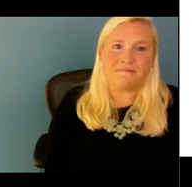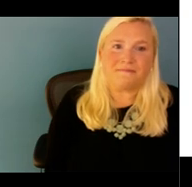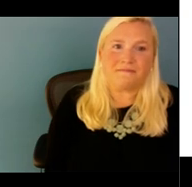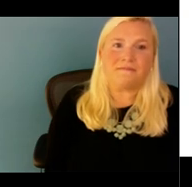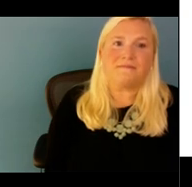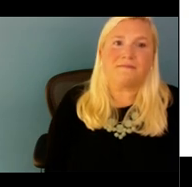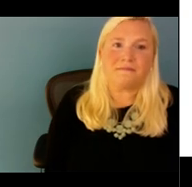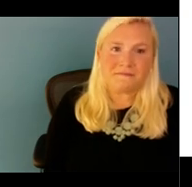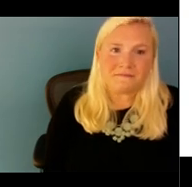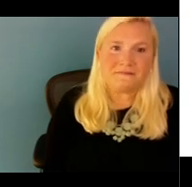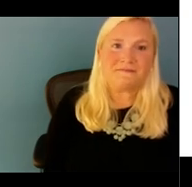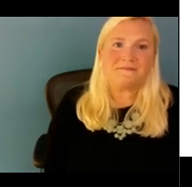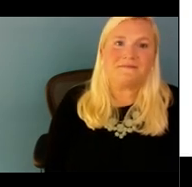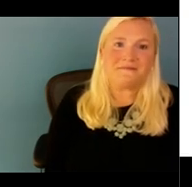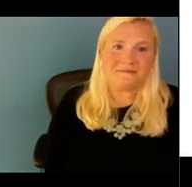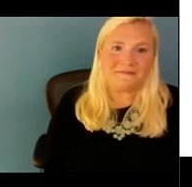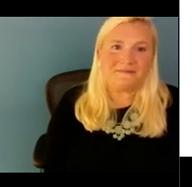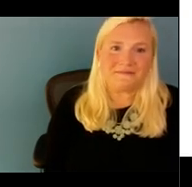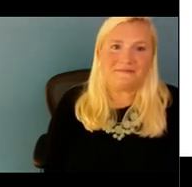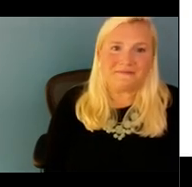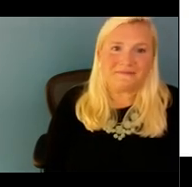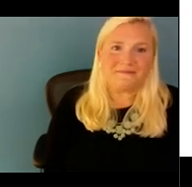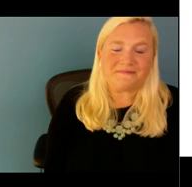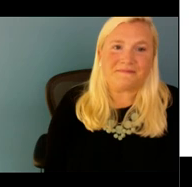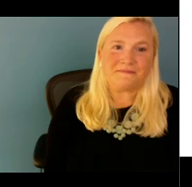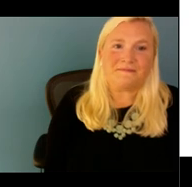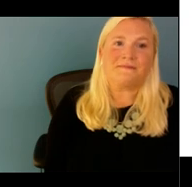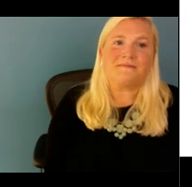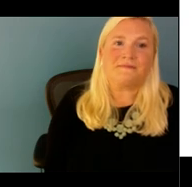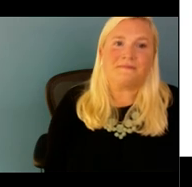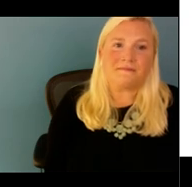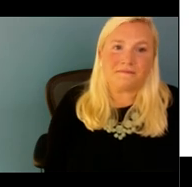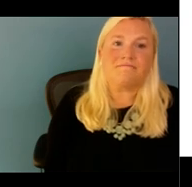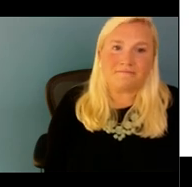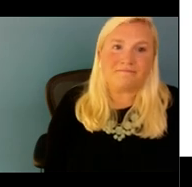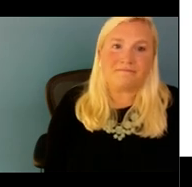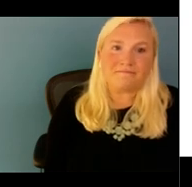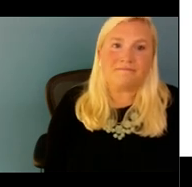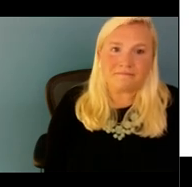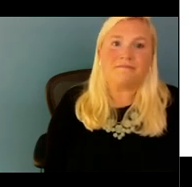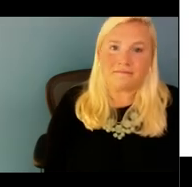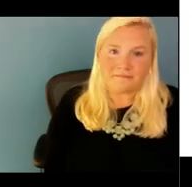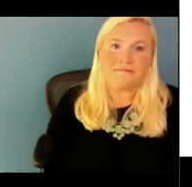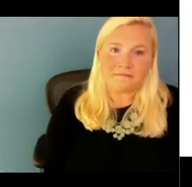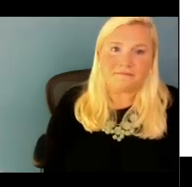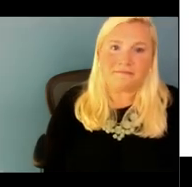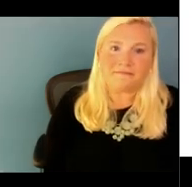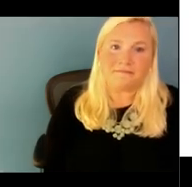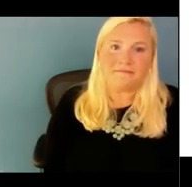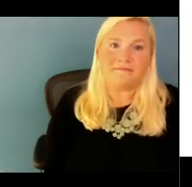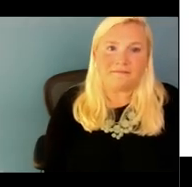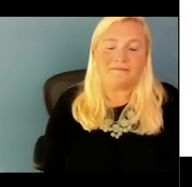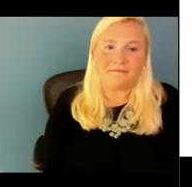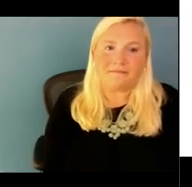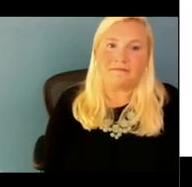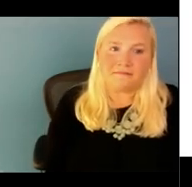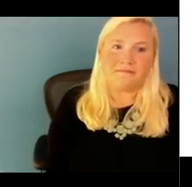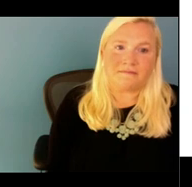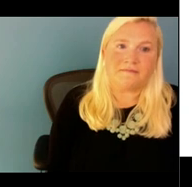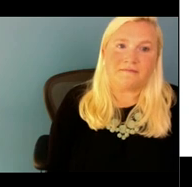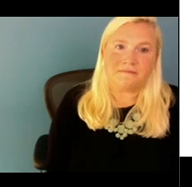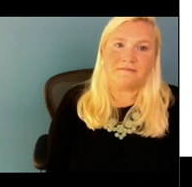really appreciate how you brought in that you collaborate and work with mental health practitioners. I think it's so important.